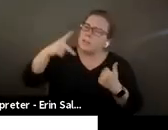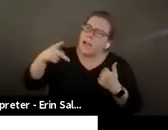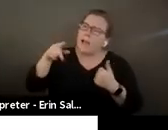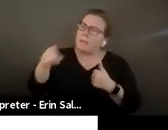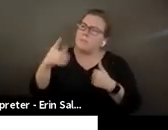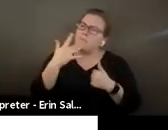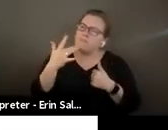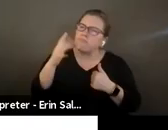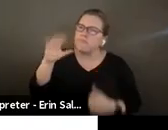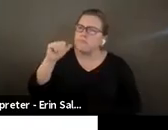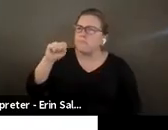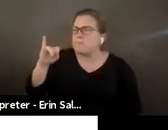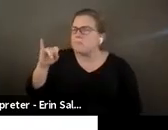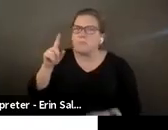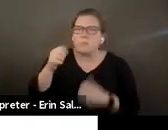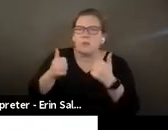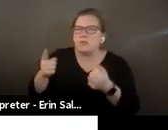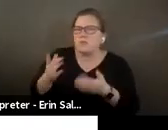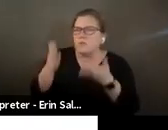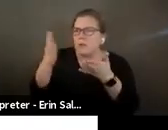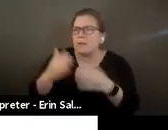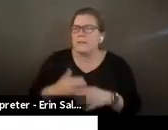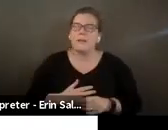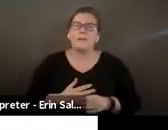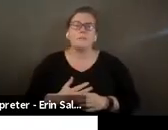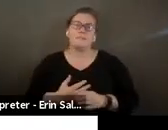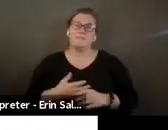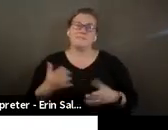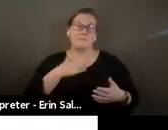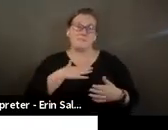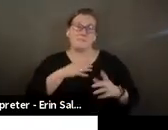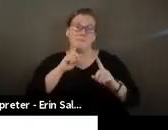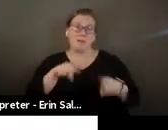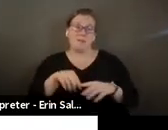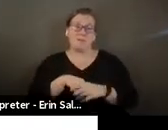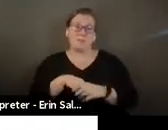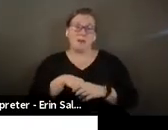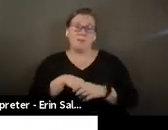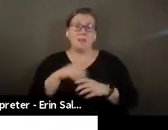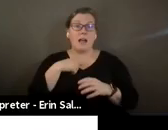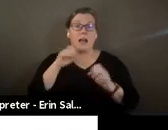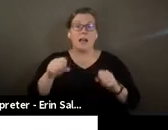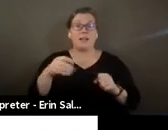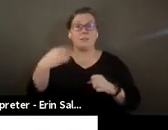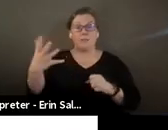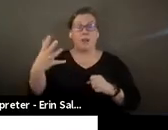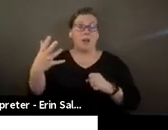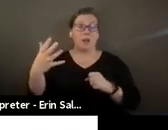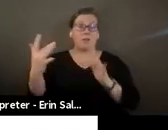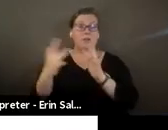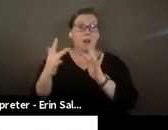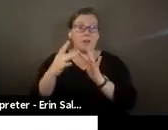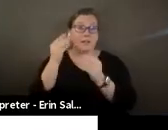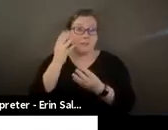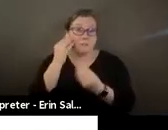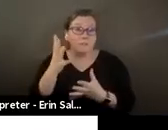recommend? And my response is always that, you know, I can give you a contact that would give you some